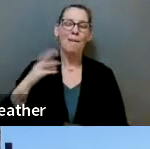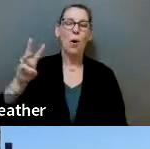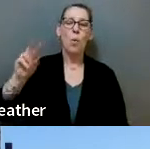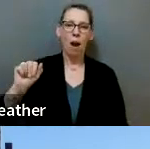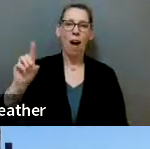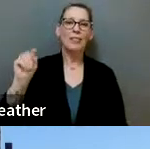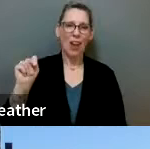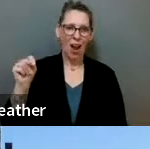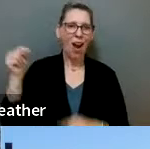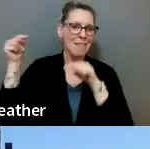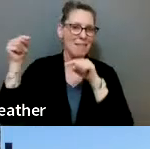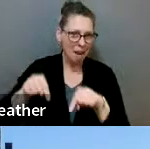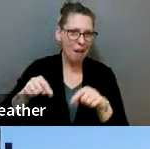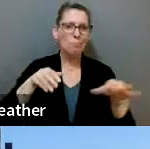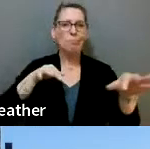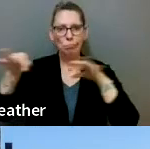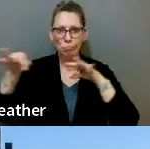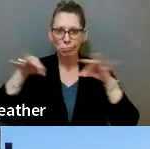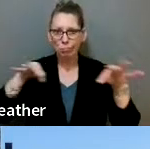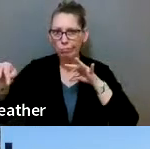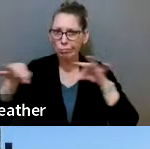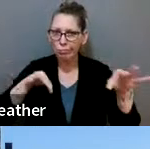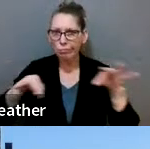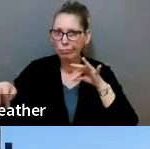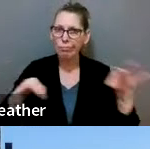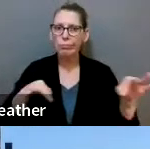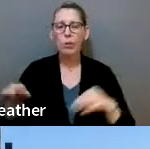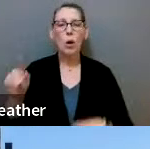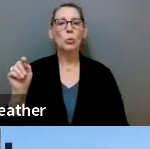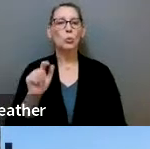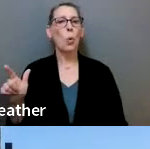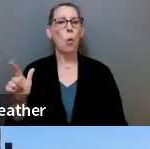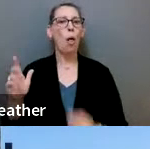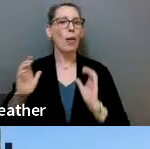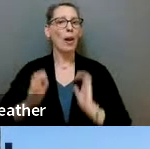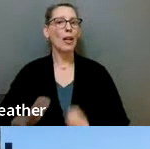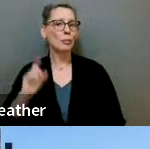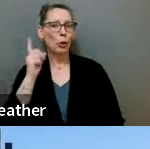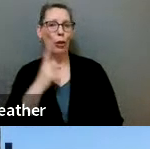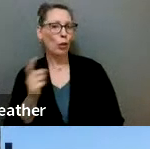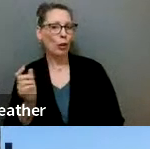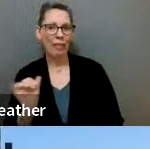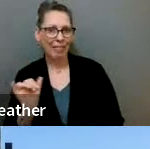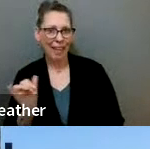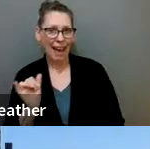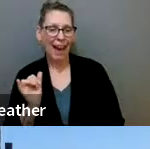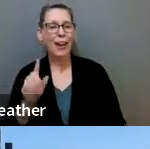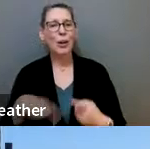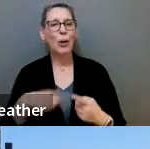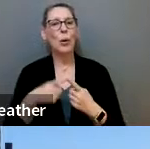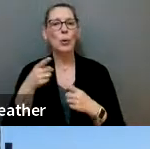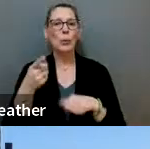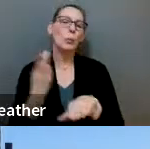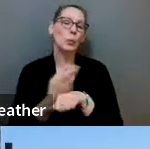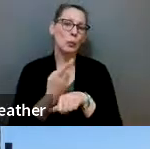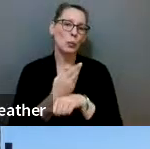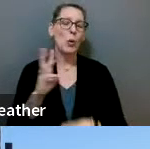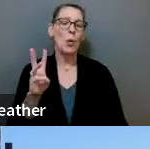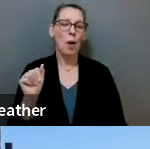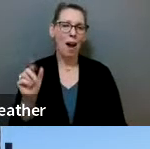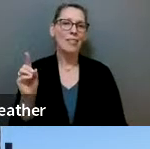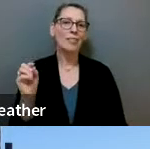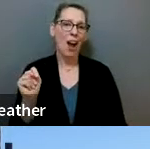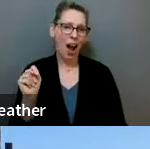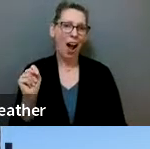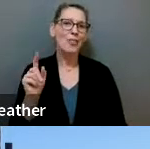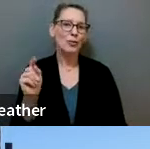come and share more about what it's like to be a toll customer when you travel on a WashDOT toll facility.